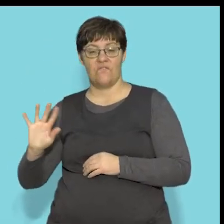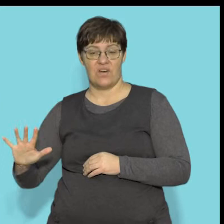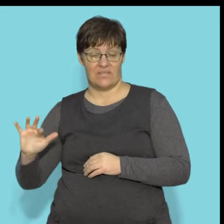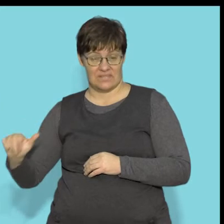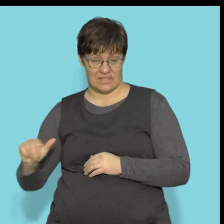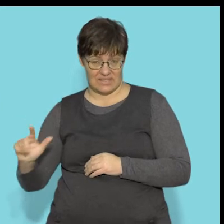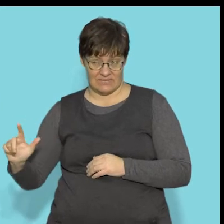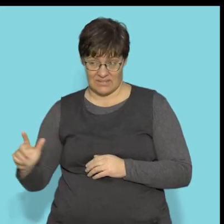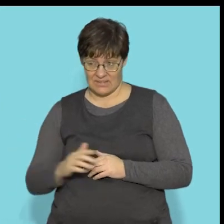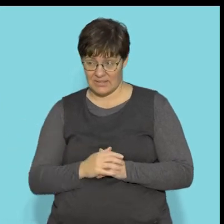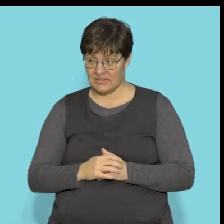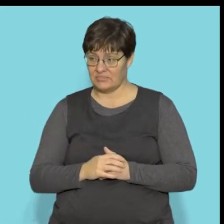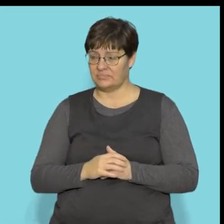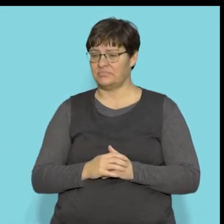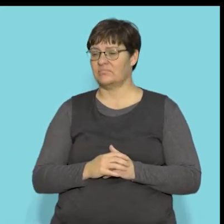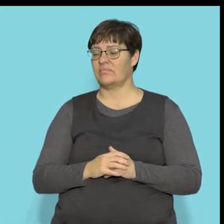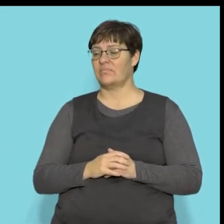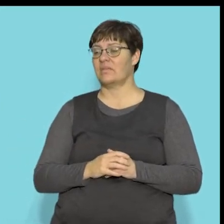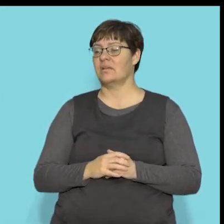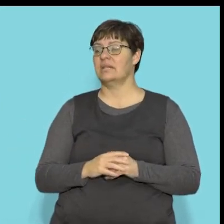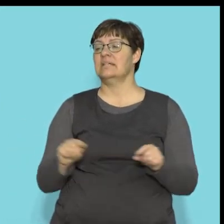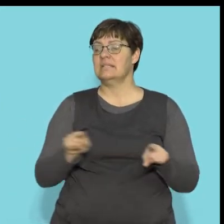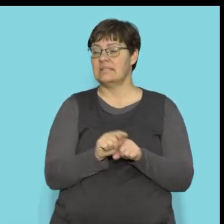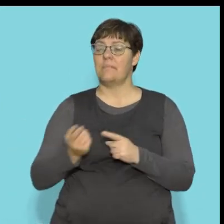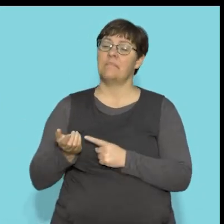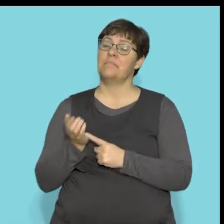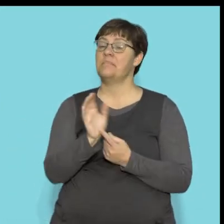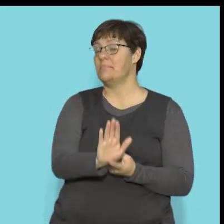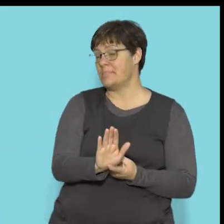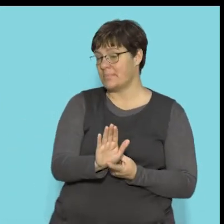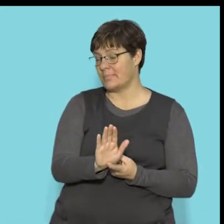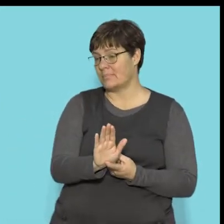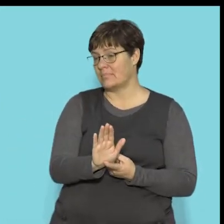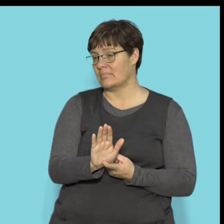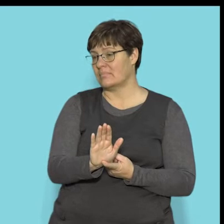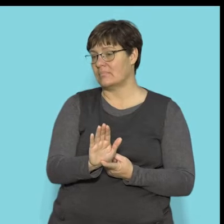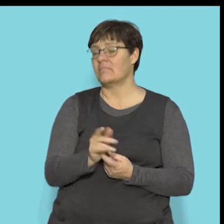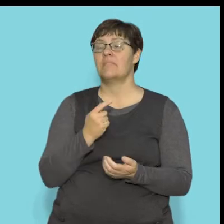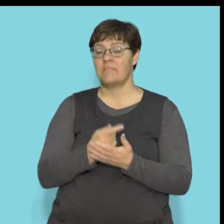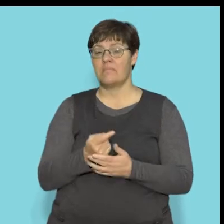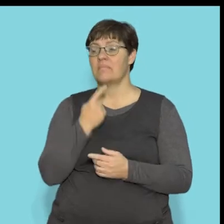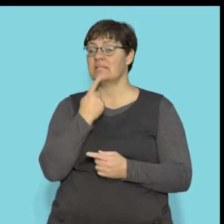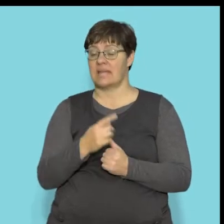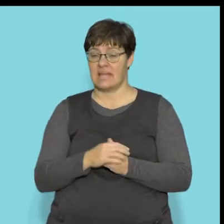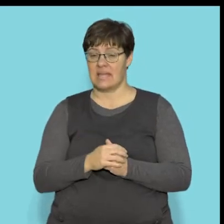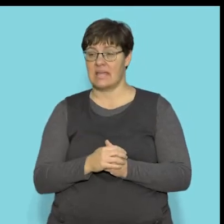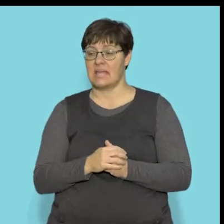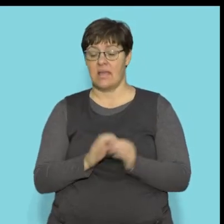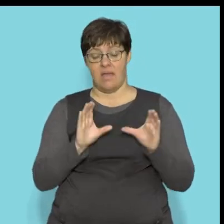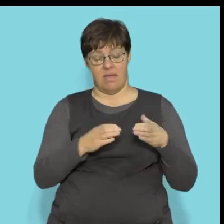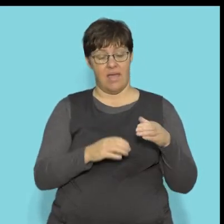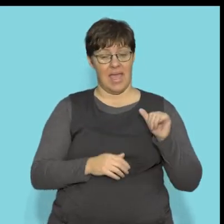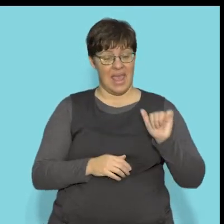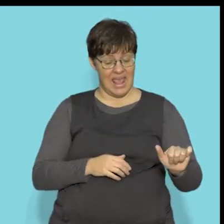x-axis. I'm also going to give an indication of a key. I'm going to show that pot